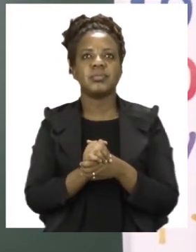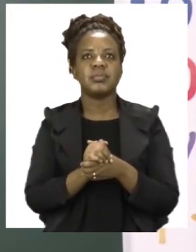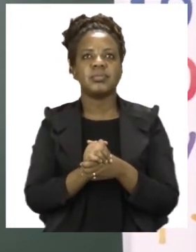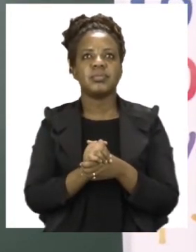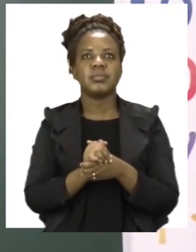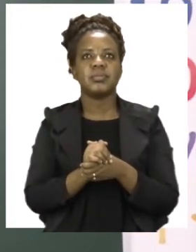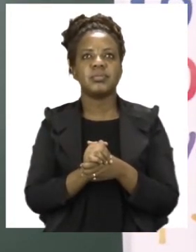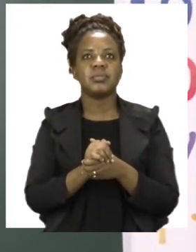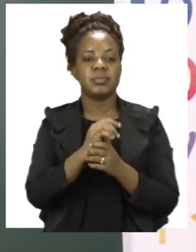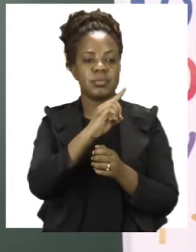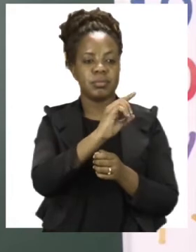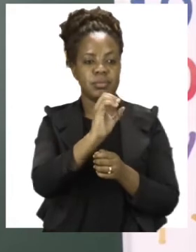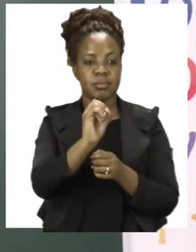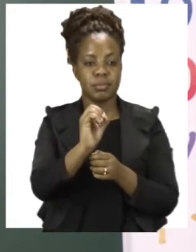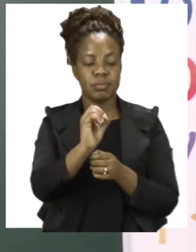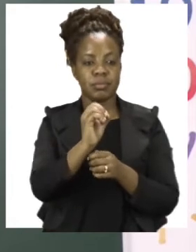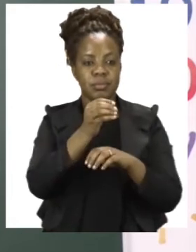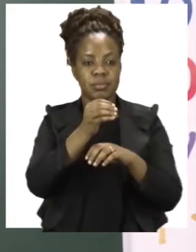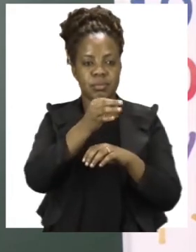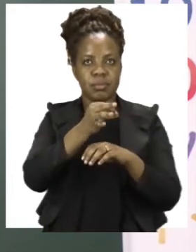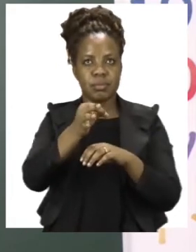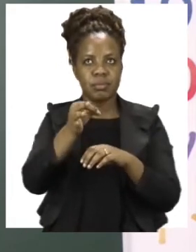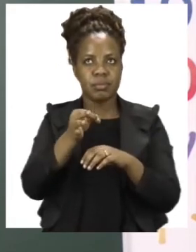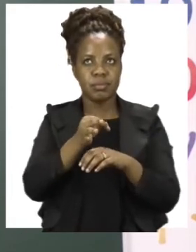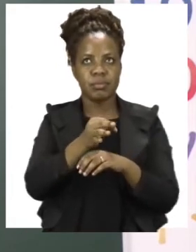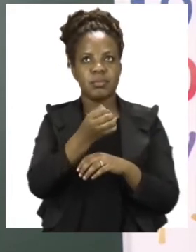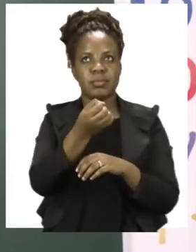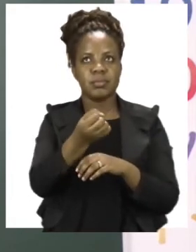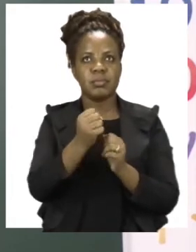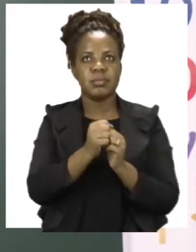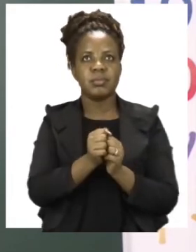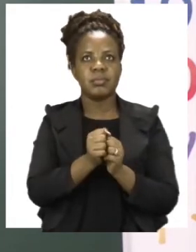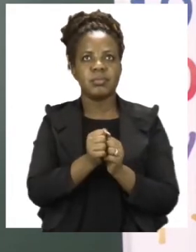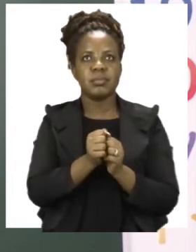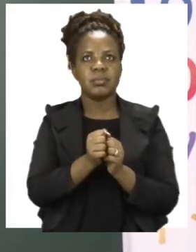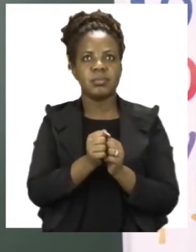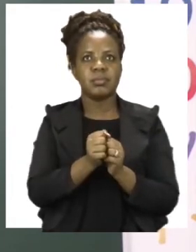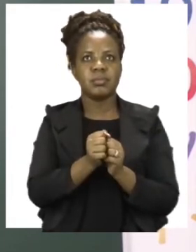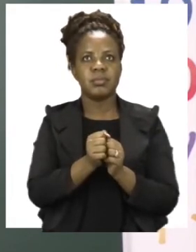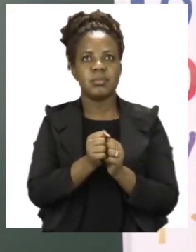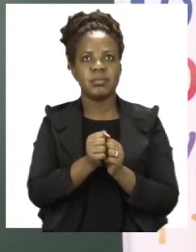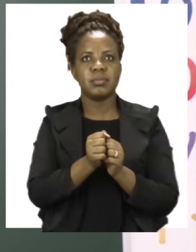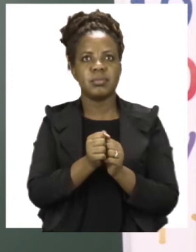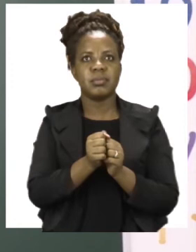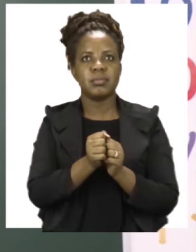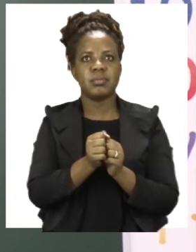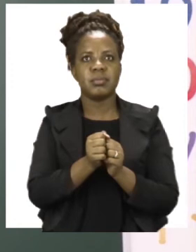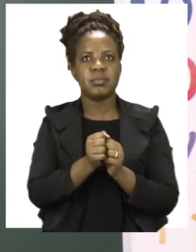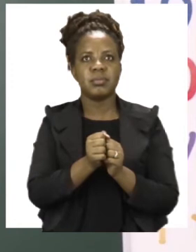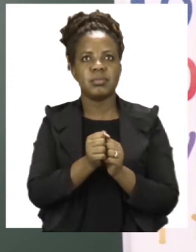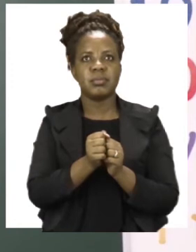10 counters here. So what we're going to do is take 2 at a time and put them in groups.